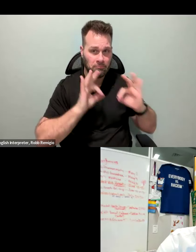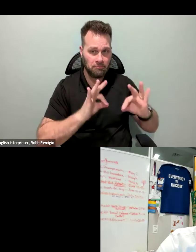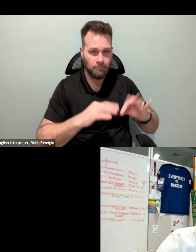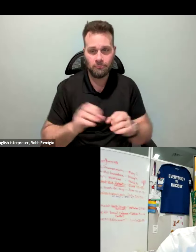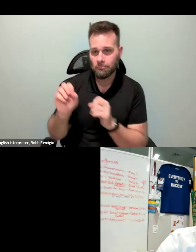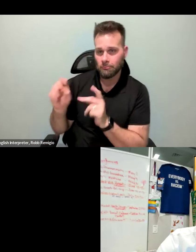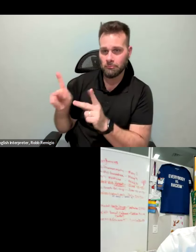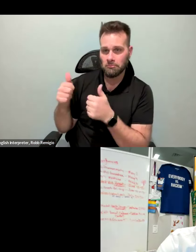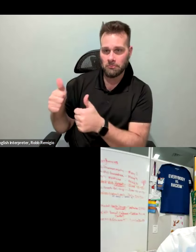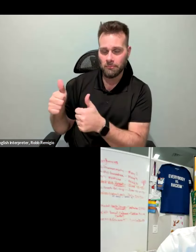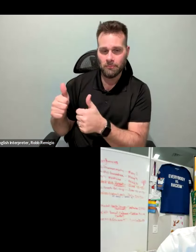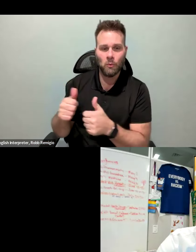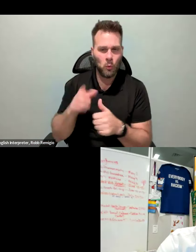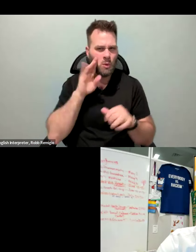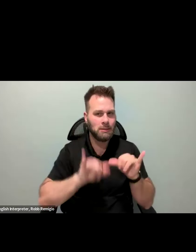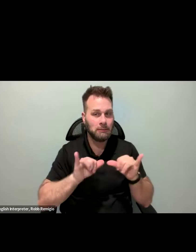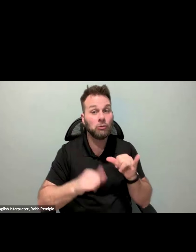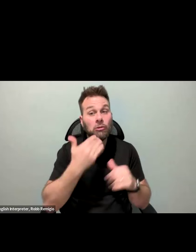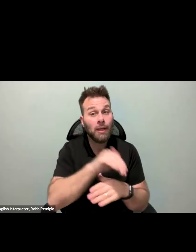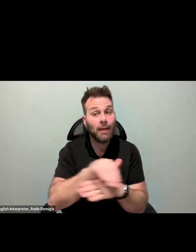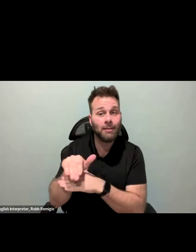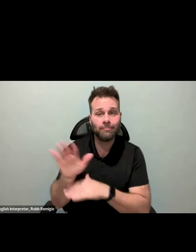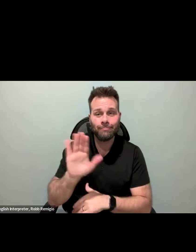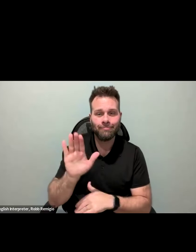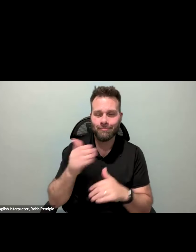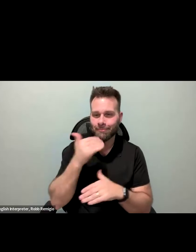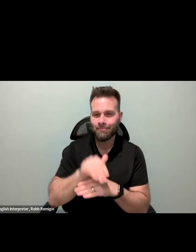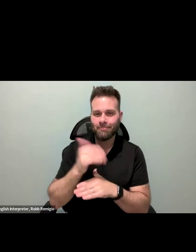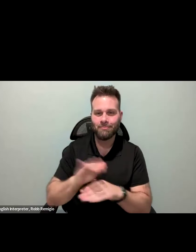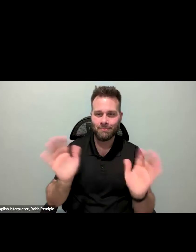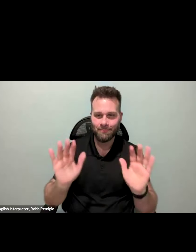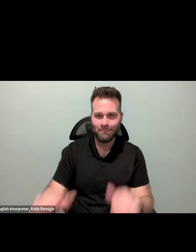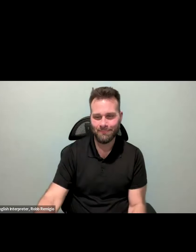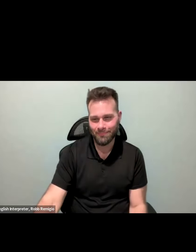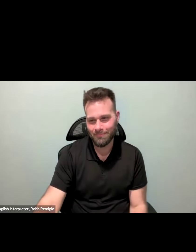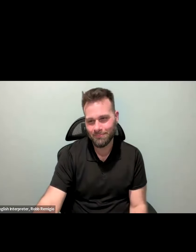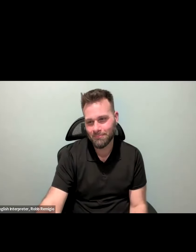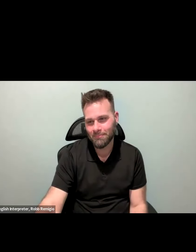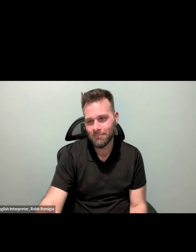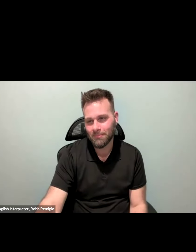hang out for a little bit. Yeah, and good night, everybody. Thank you so much. Good night. Thank you. Thank you all. Thank you, Dr. Simon.